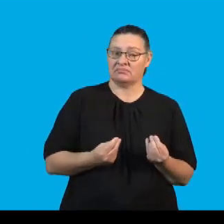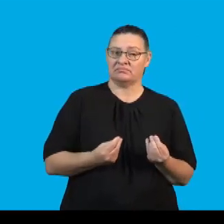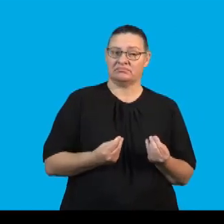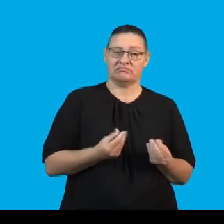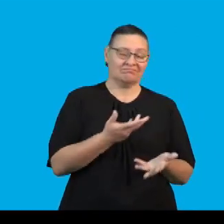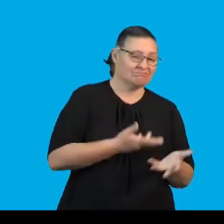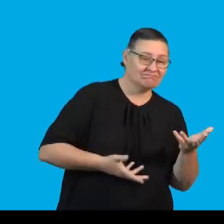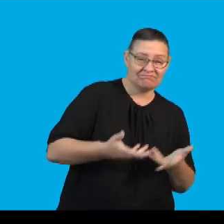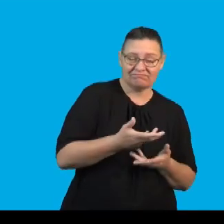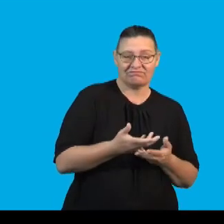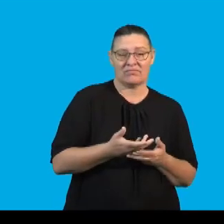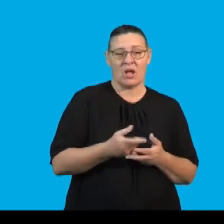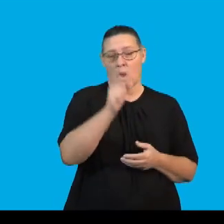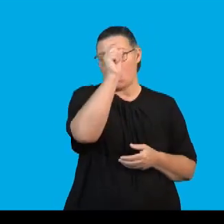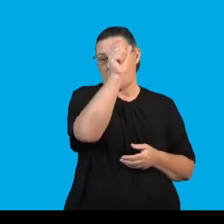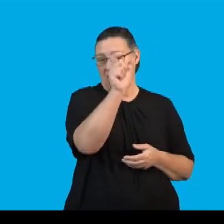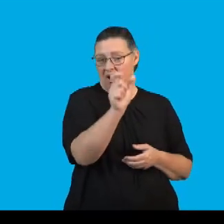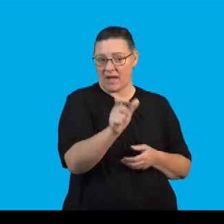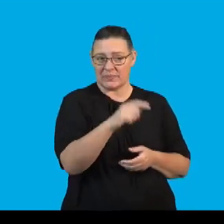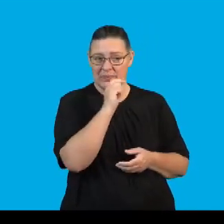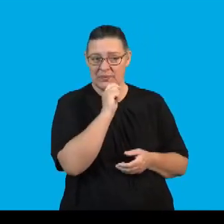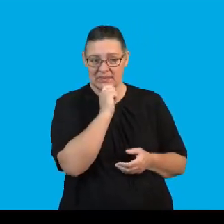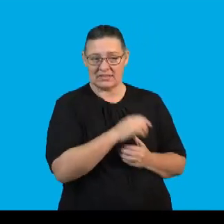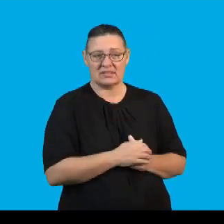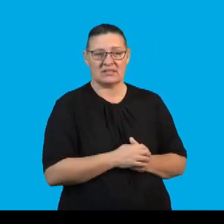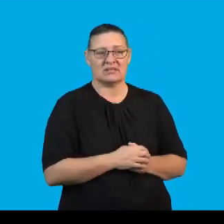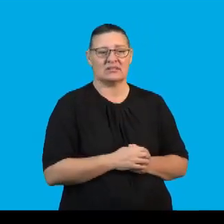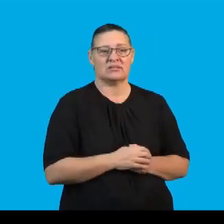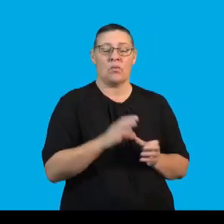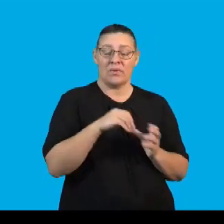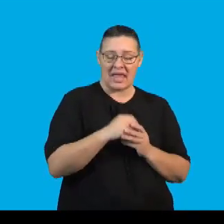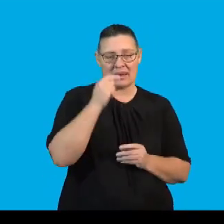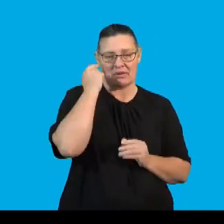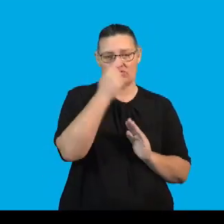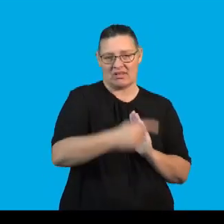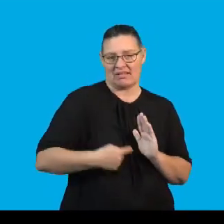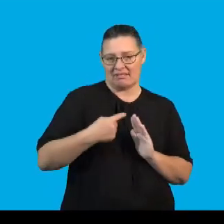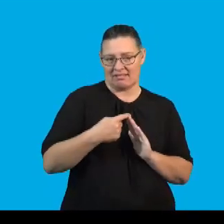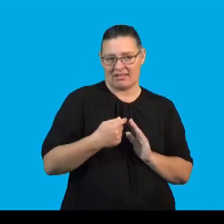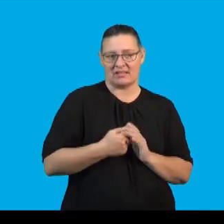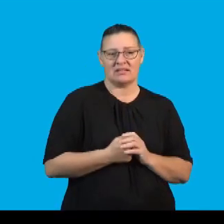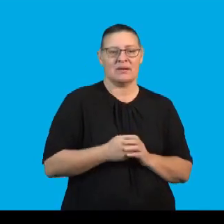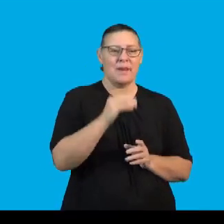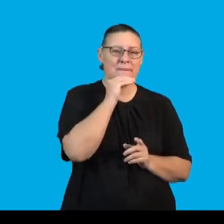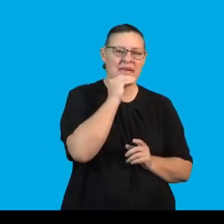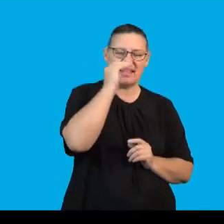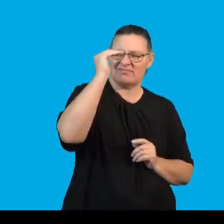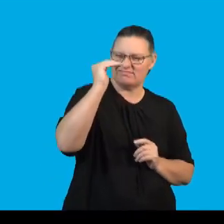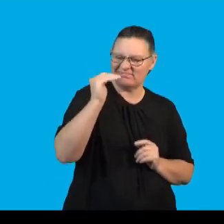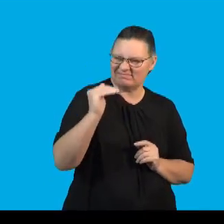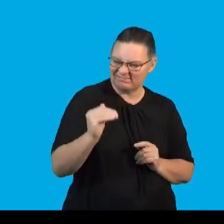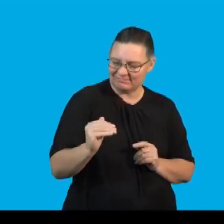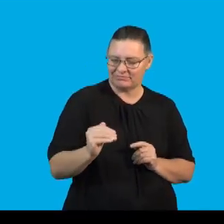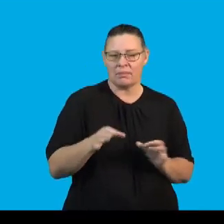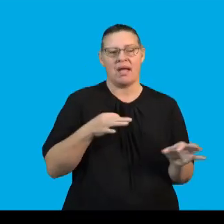We have interrogated the terminology that is used in menstrual cycle. The